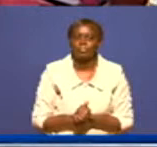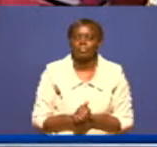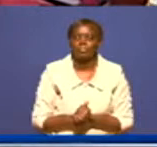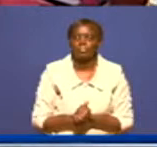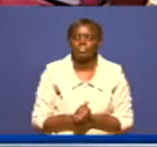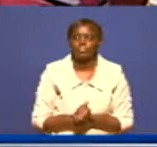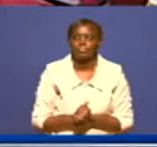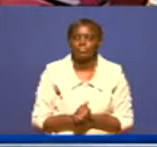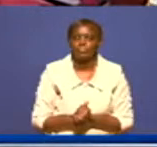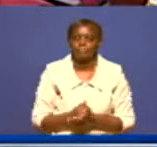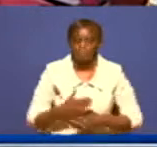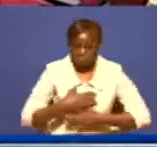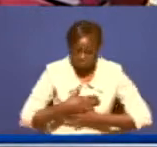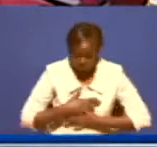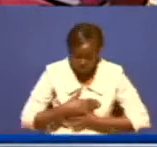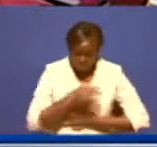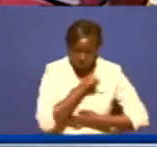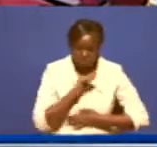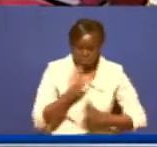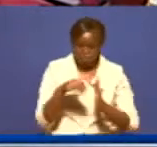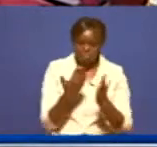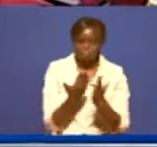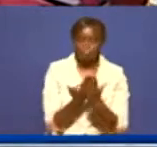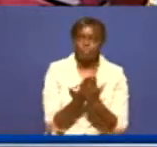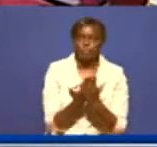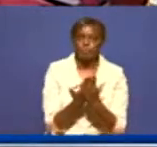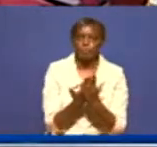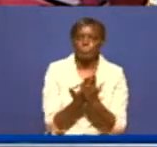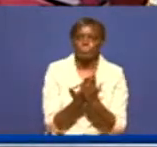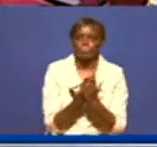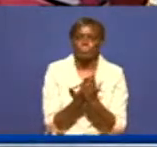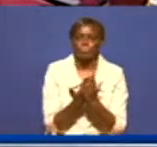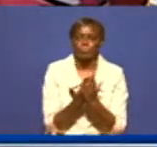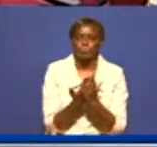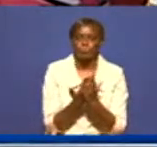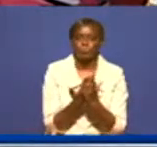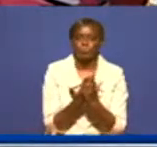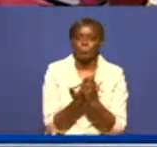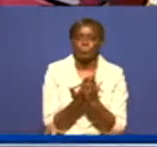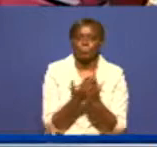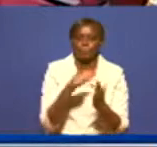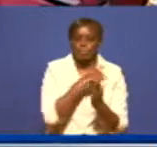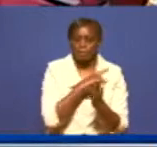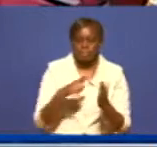Honorable Senators, I now propose the question that the Landlord and